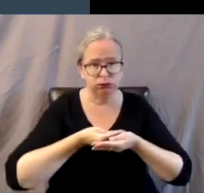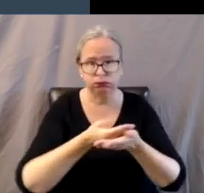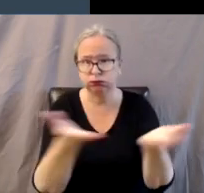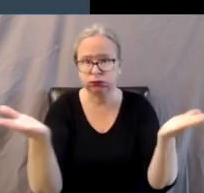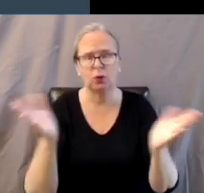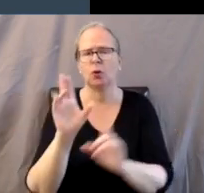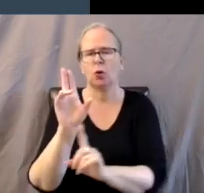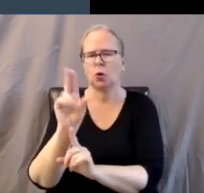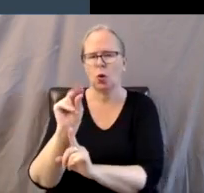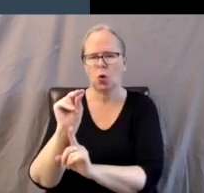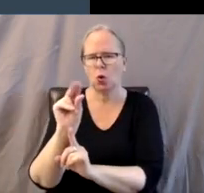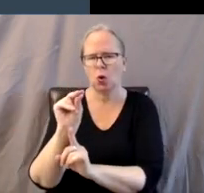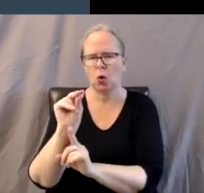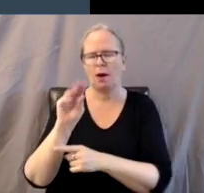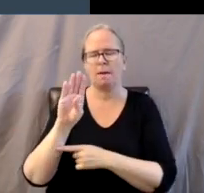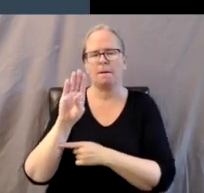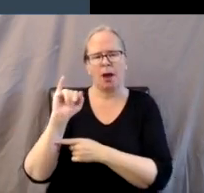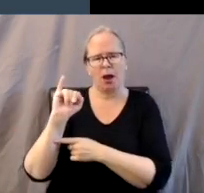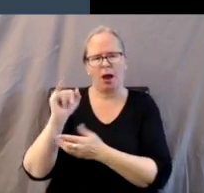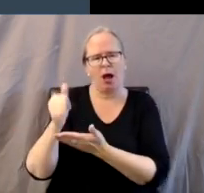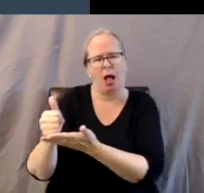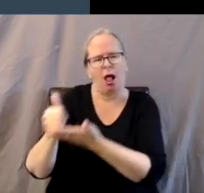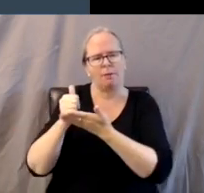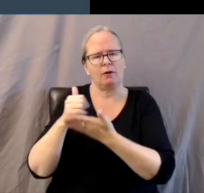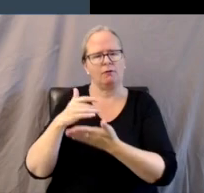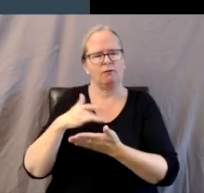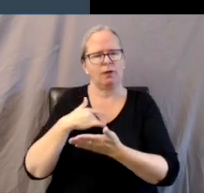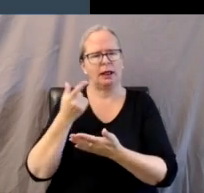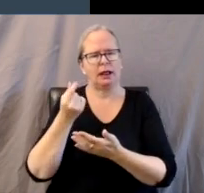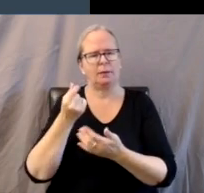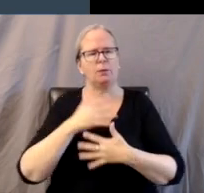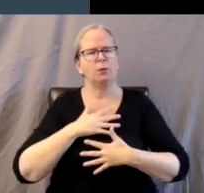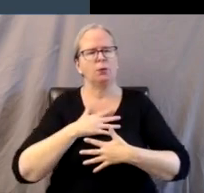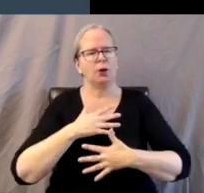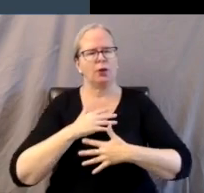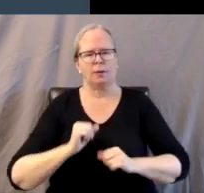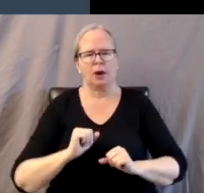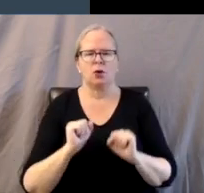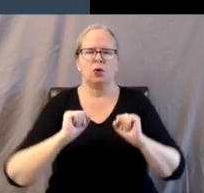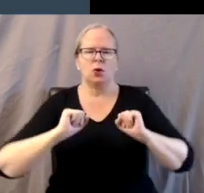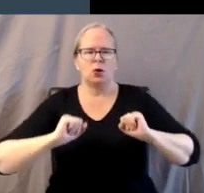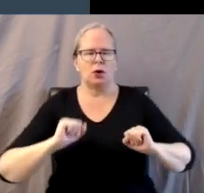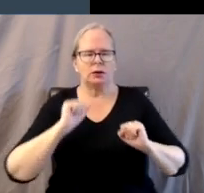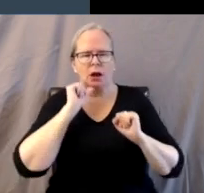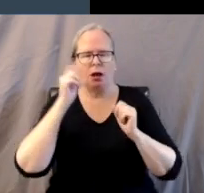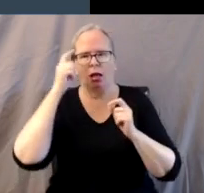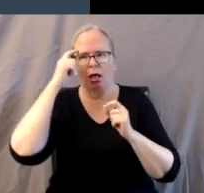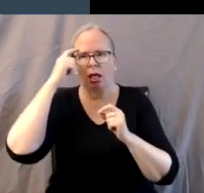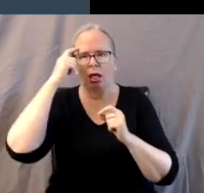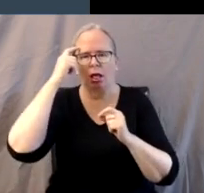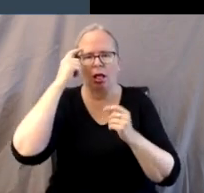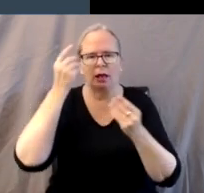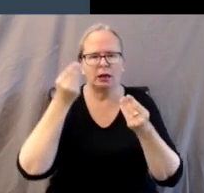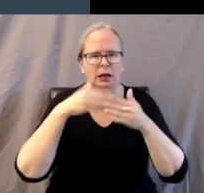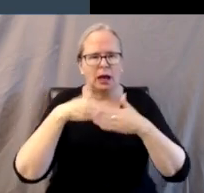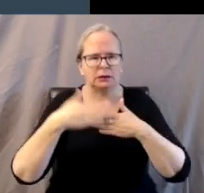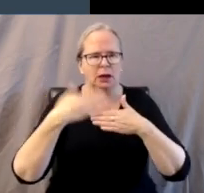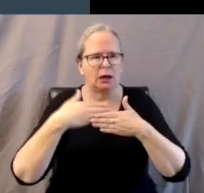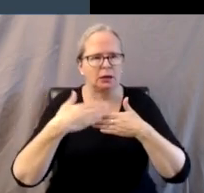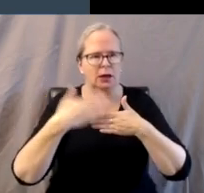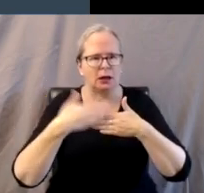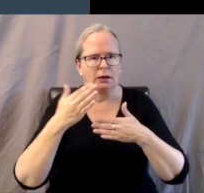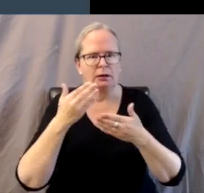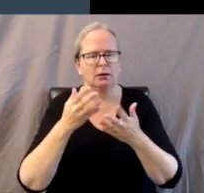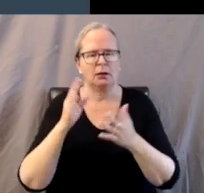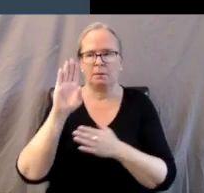for someone to start addressing their own health. Having a secure source of income allows for the ability to purchase the